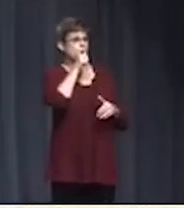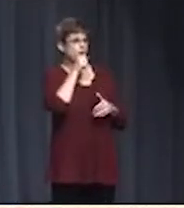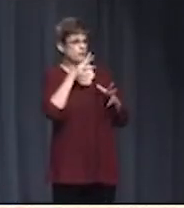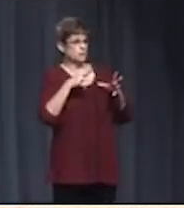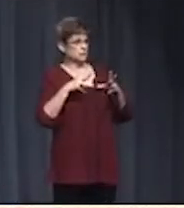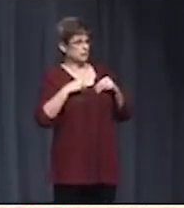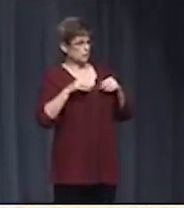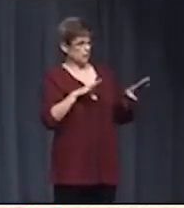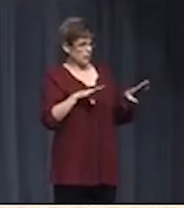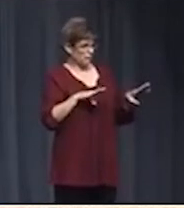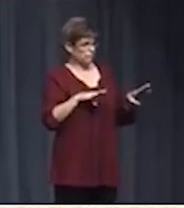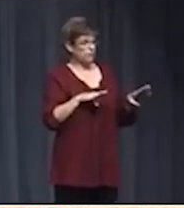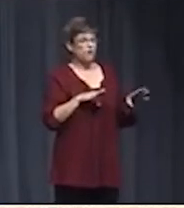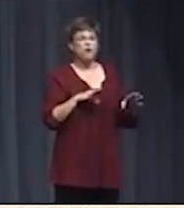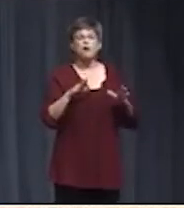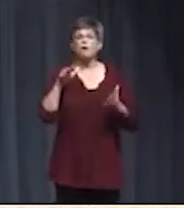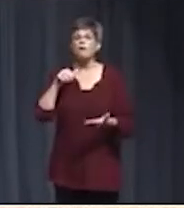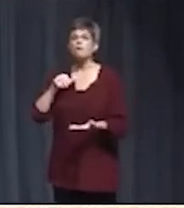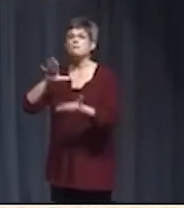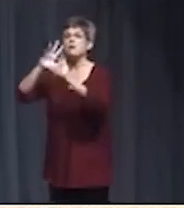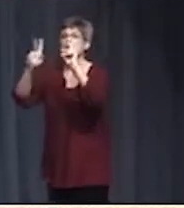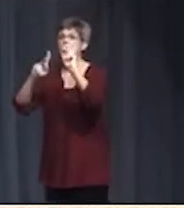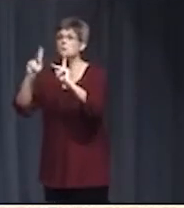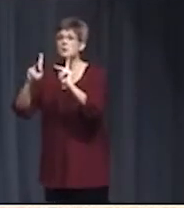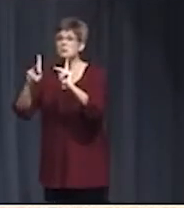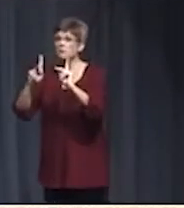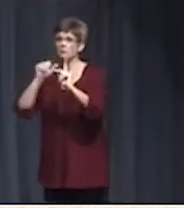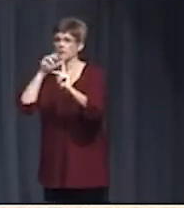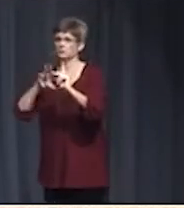public. Have you ever dated a man